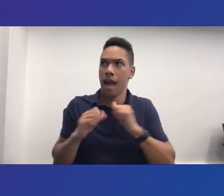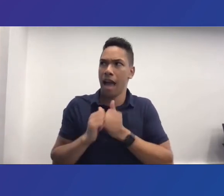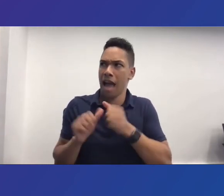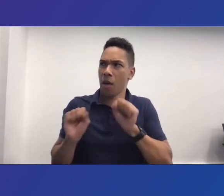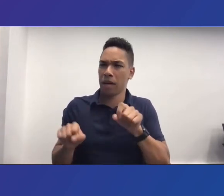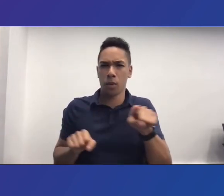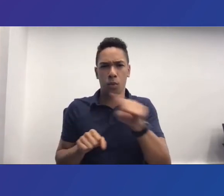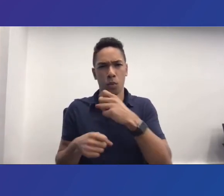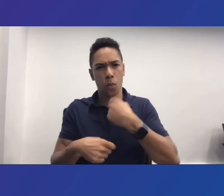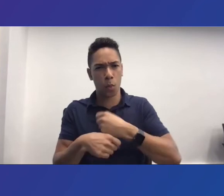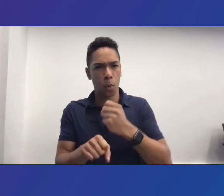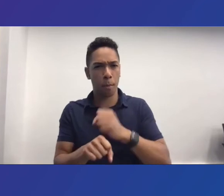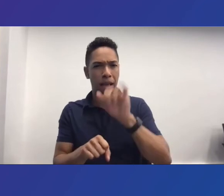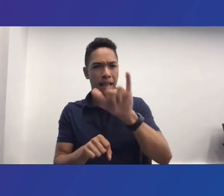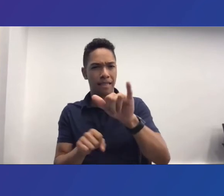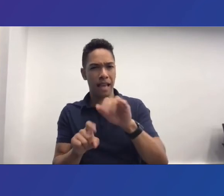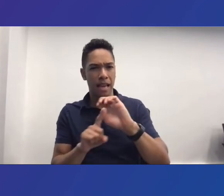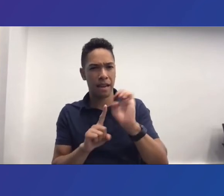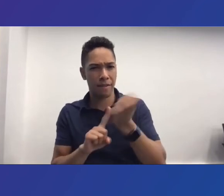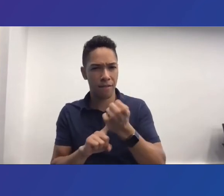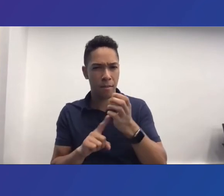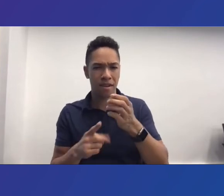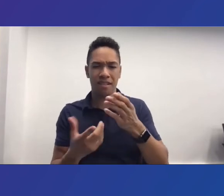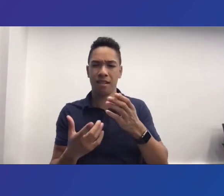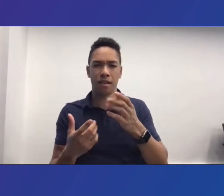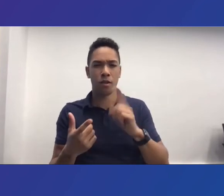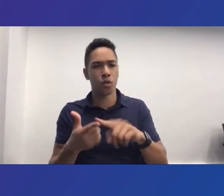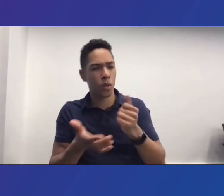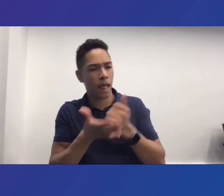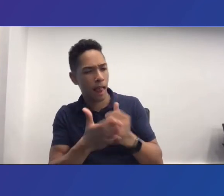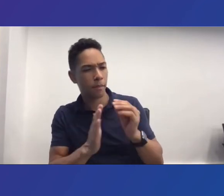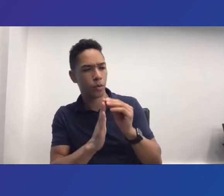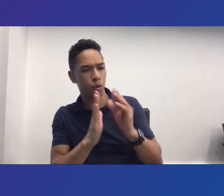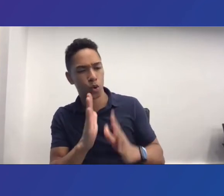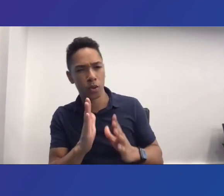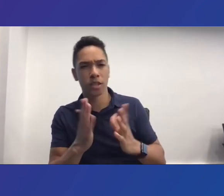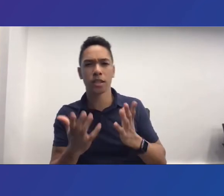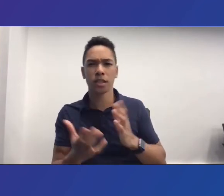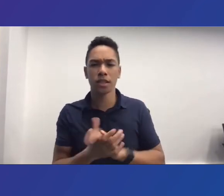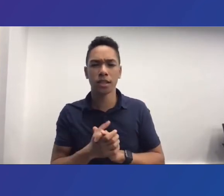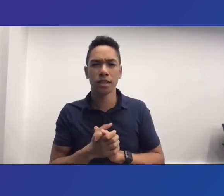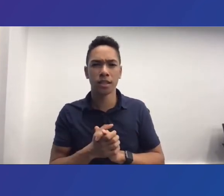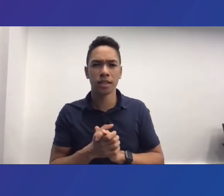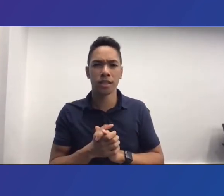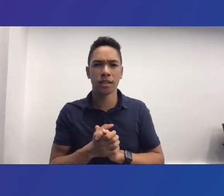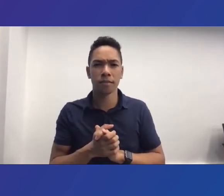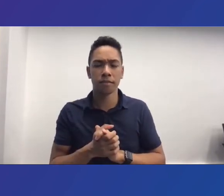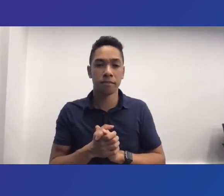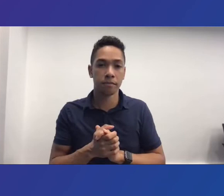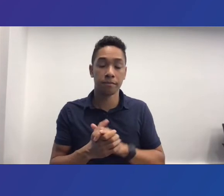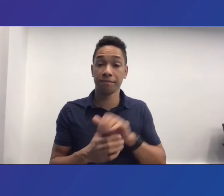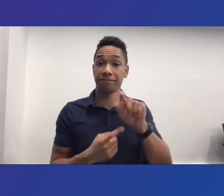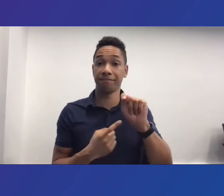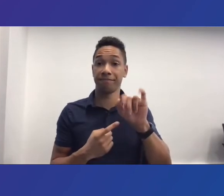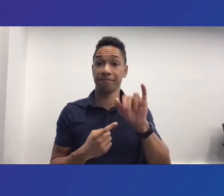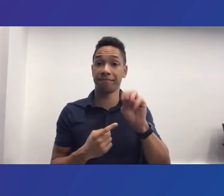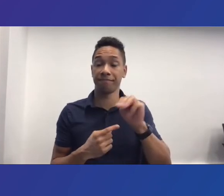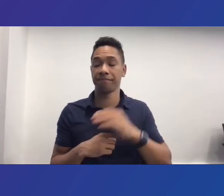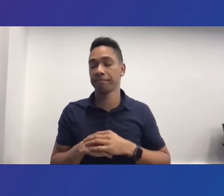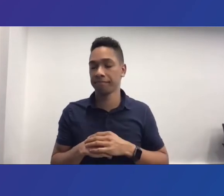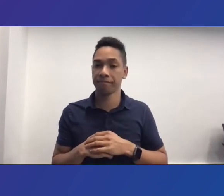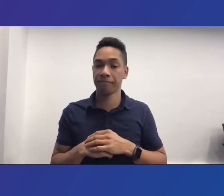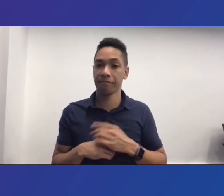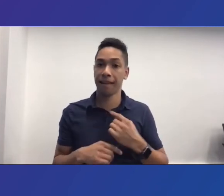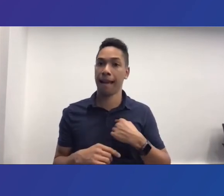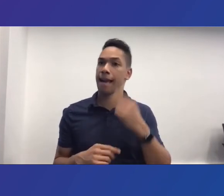that environment for the students or our peers, our colleagues on stage? I think Tim here, it makes me think of